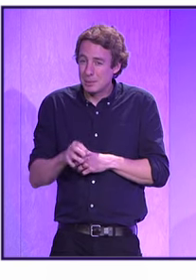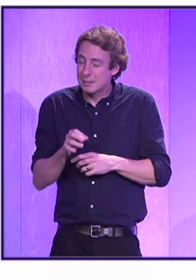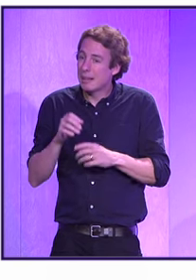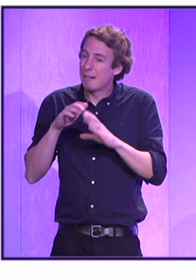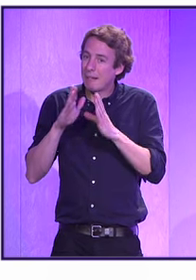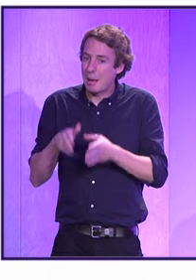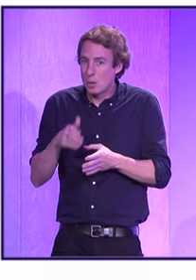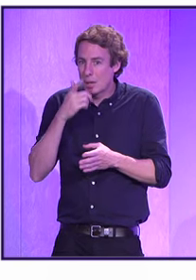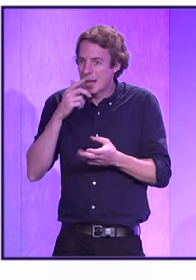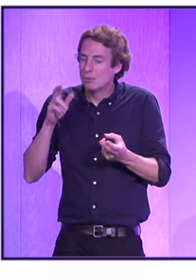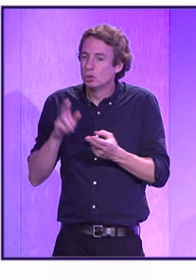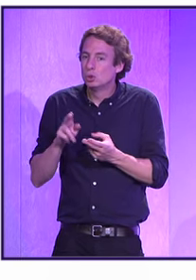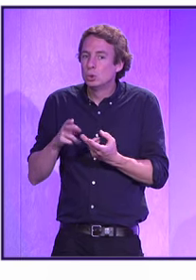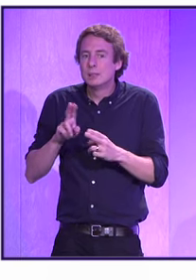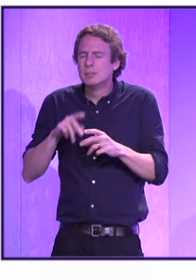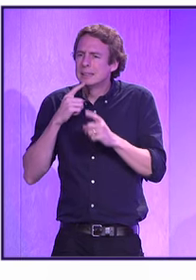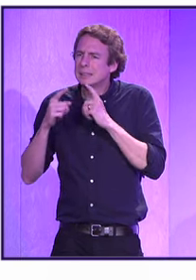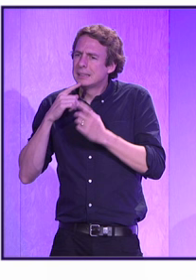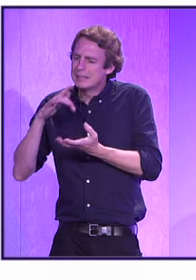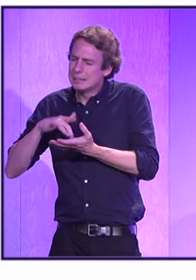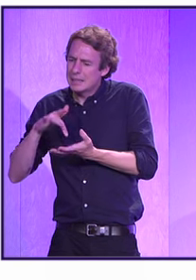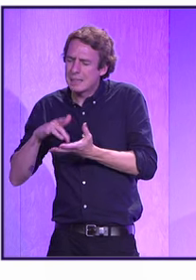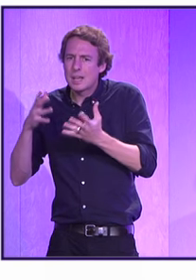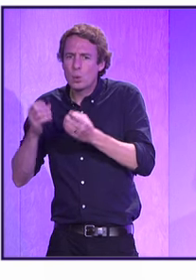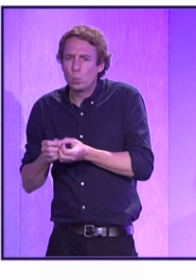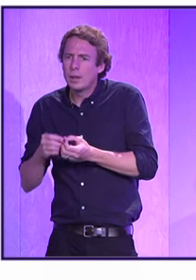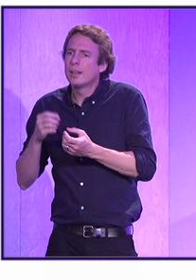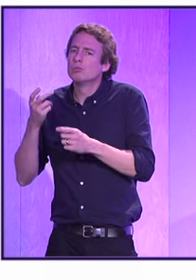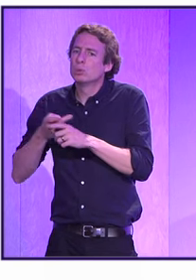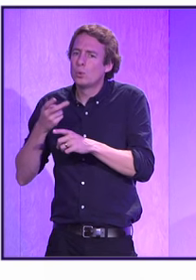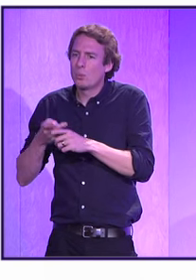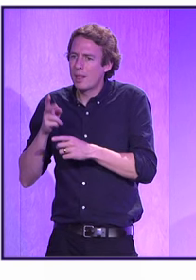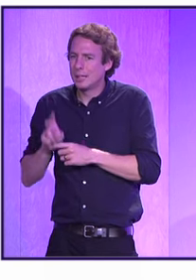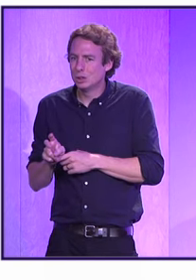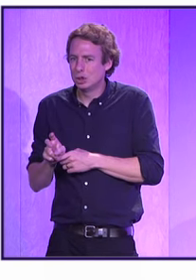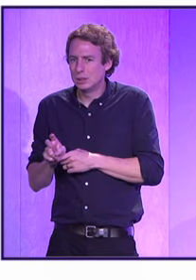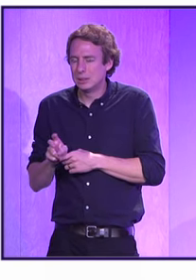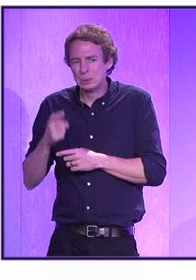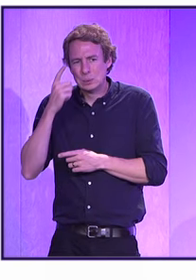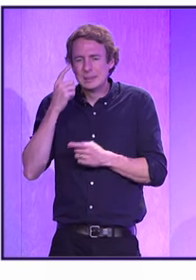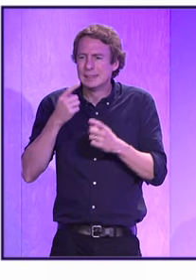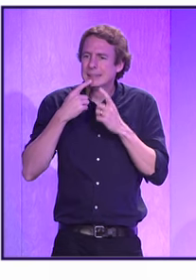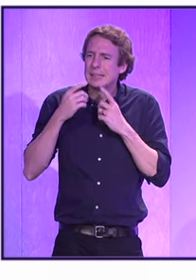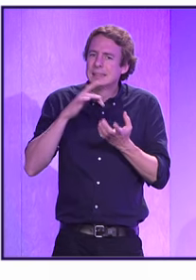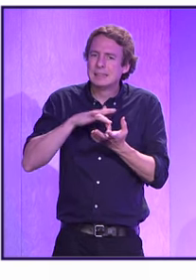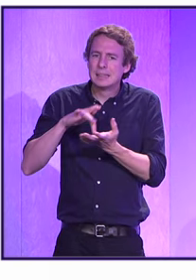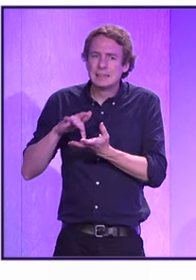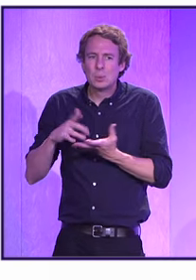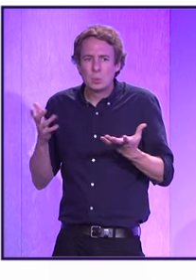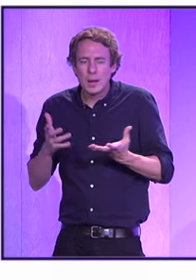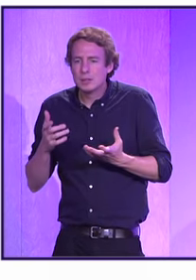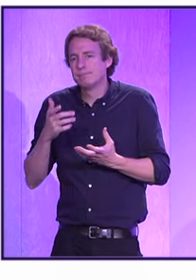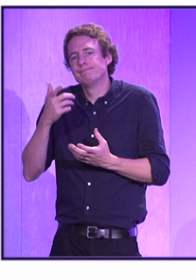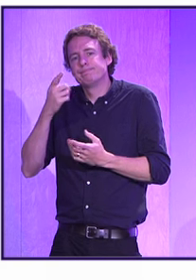of carbon footprints can be reduced when, you know, you're opting for data centers powered by renewable energy. So let's bear this in mind, you know, when